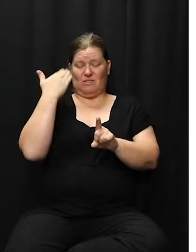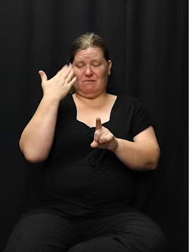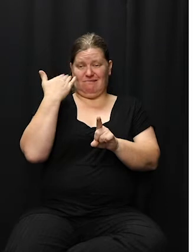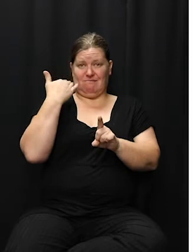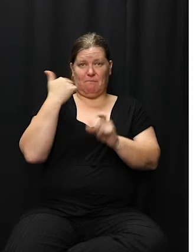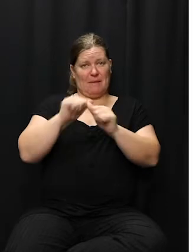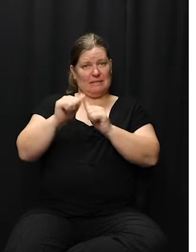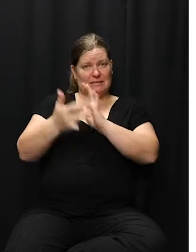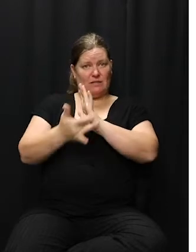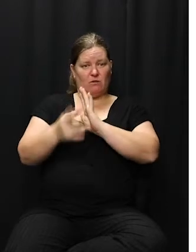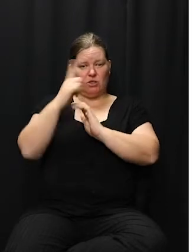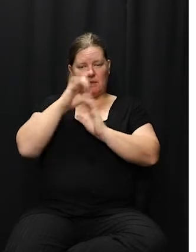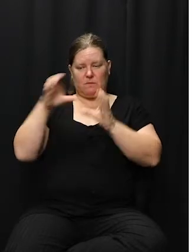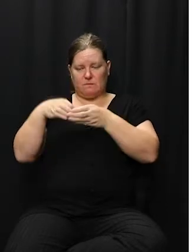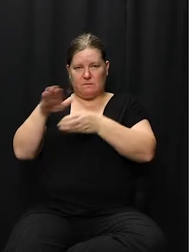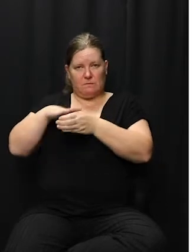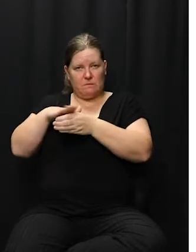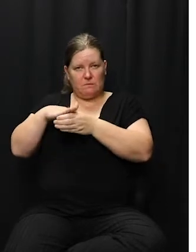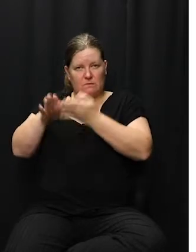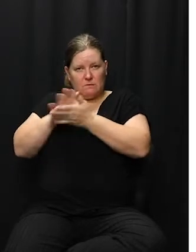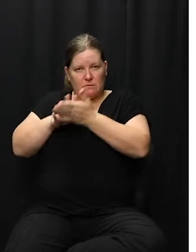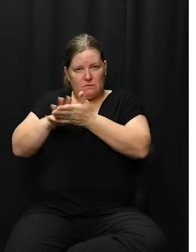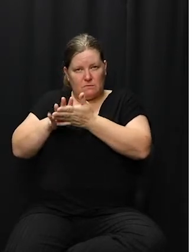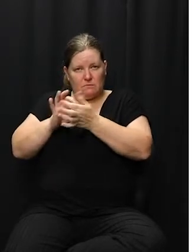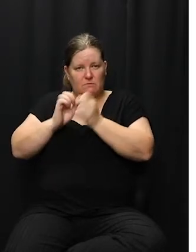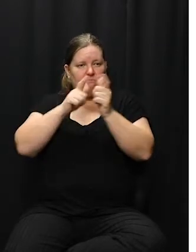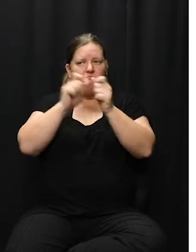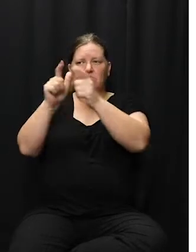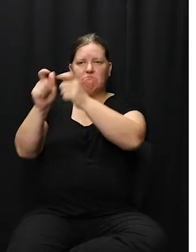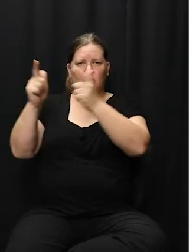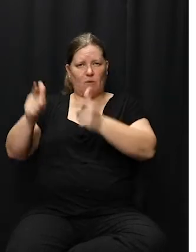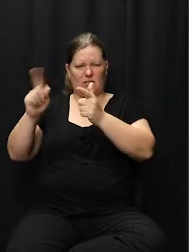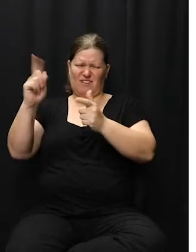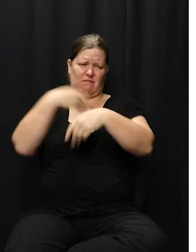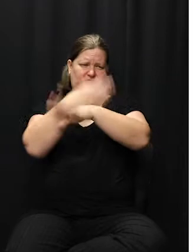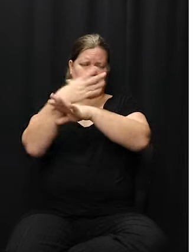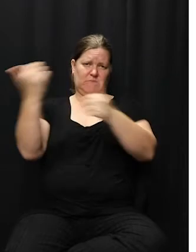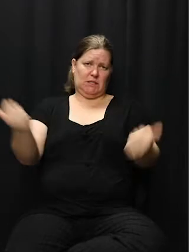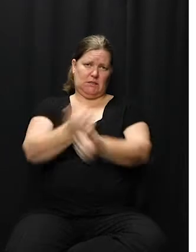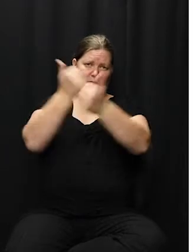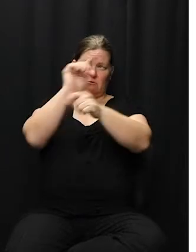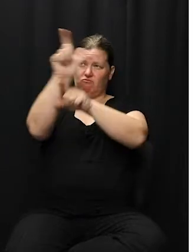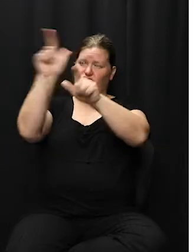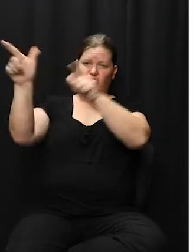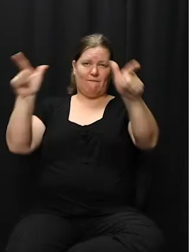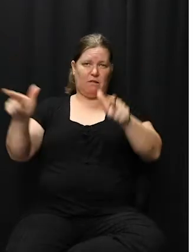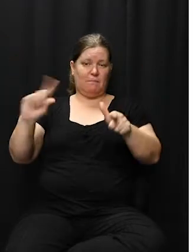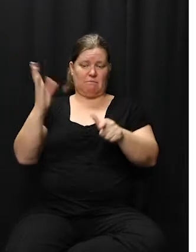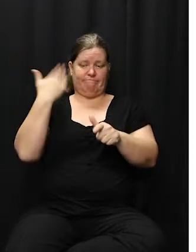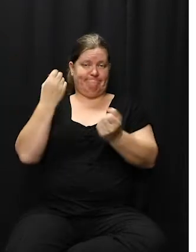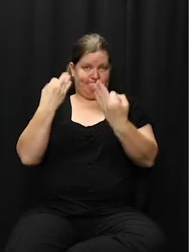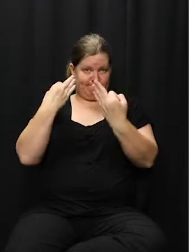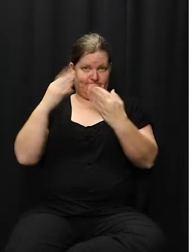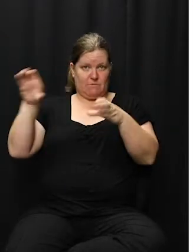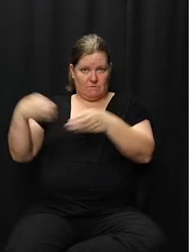better technology, people would sort of communicate mainly with people in their little local community. Now there's plenty of Skyping or sort of chatting online, but